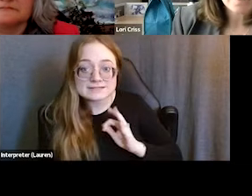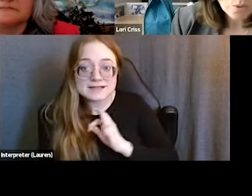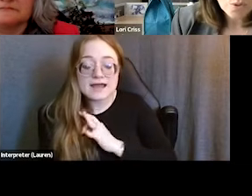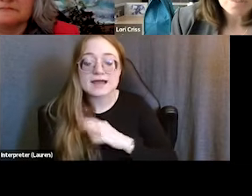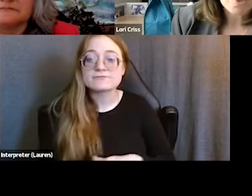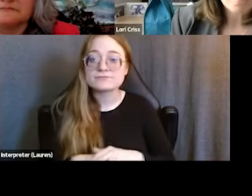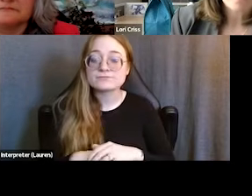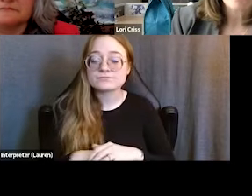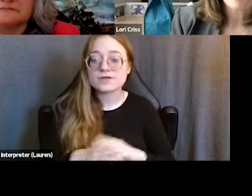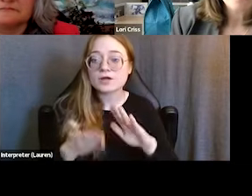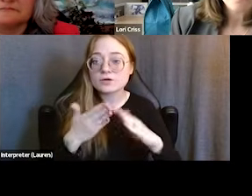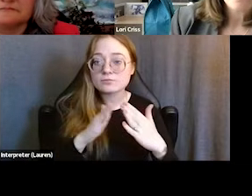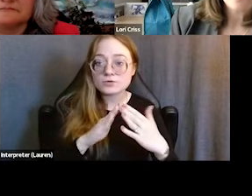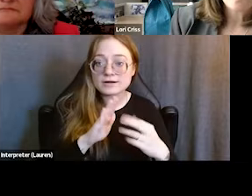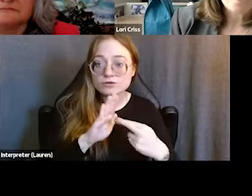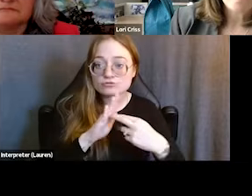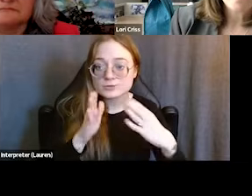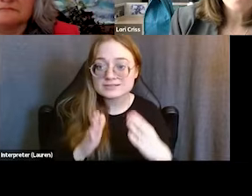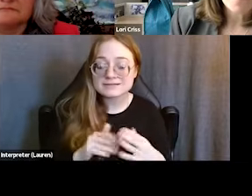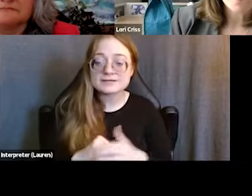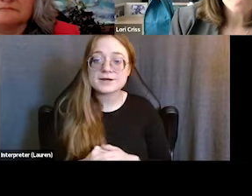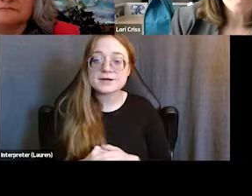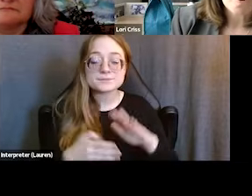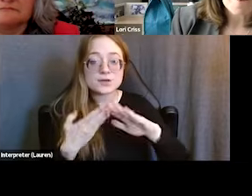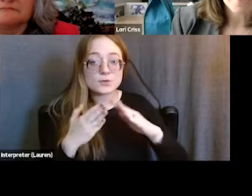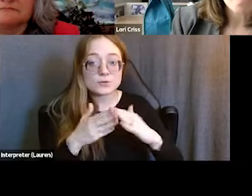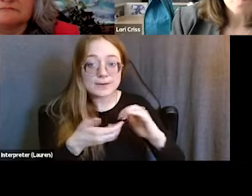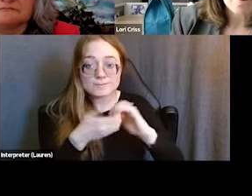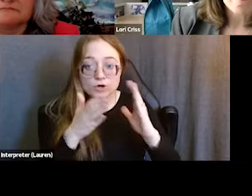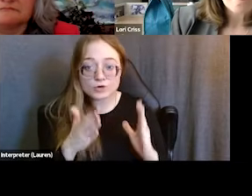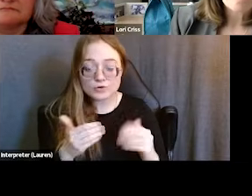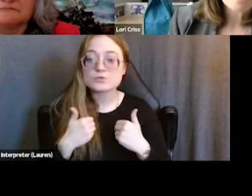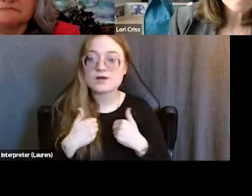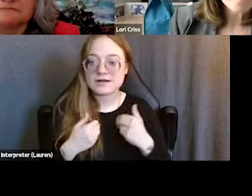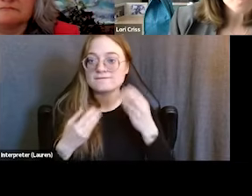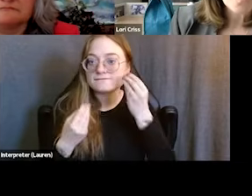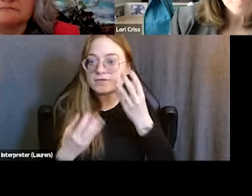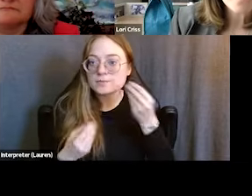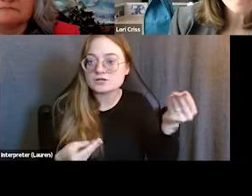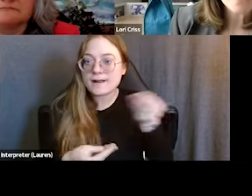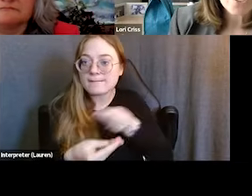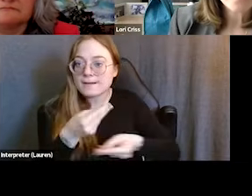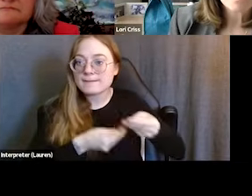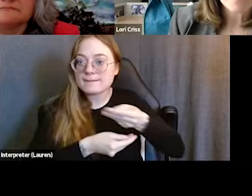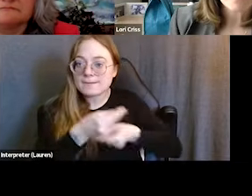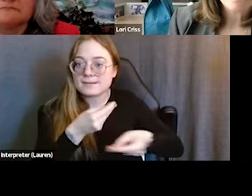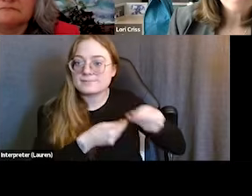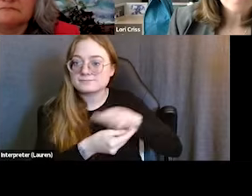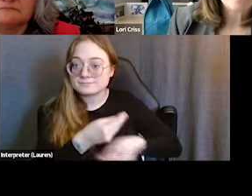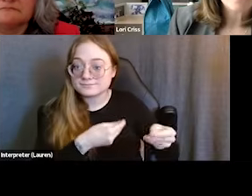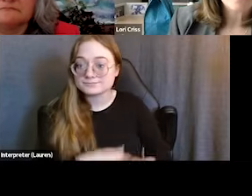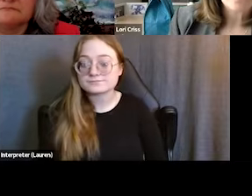liaisons and the local community partners to have information flow back and forth. We haven't really talked about